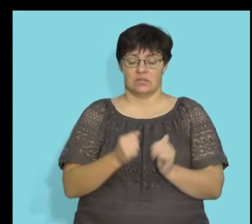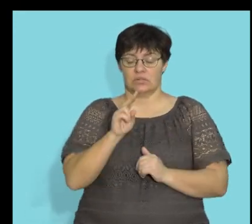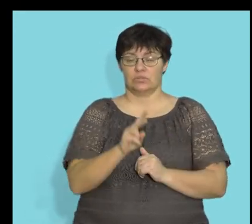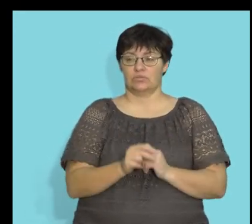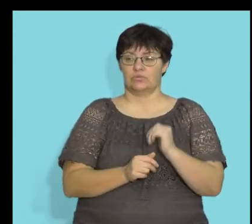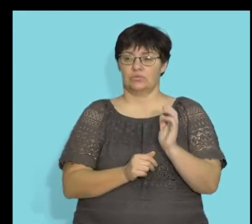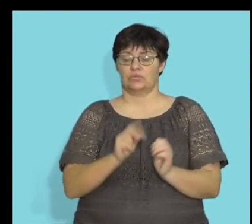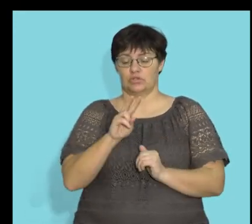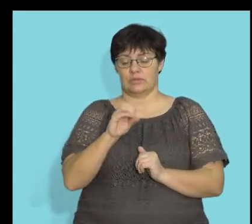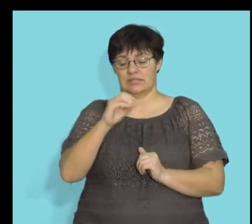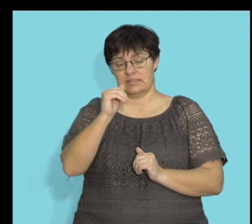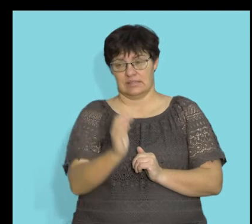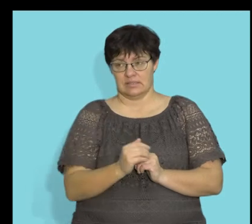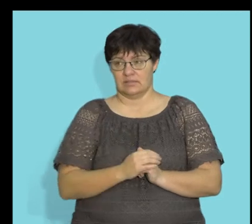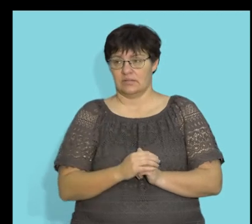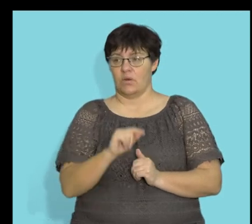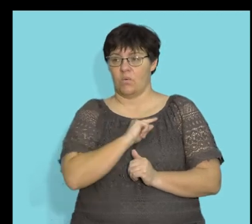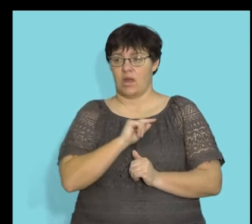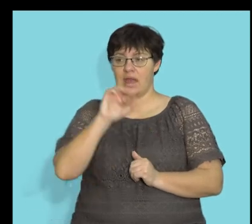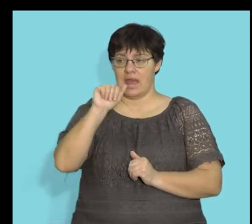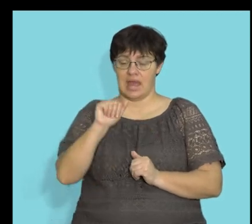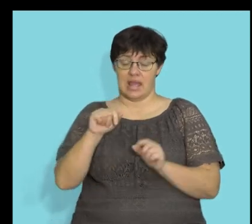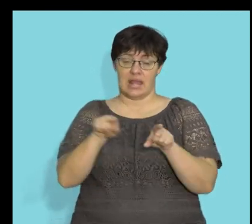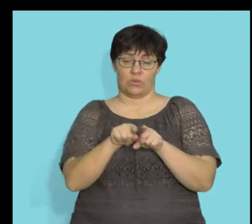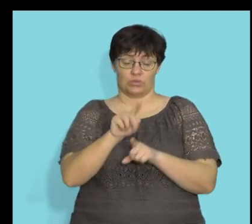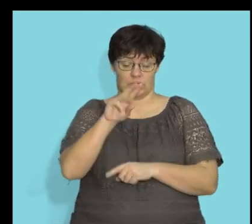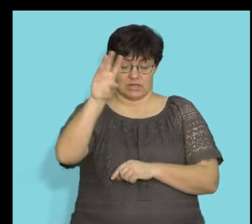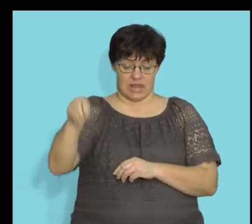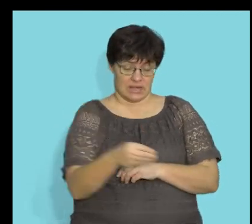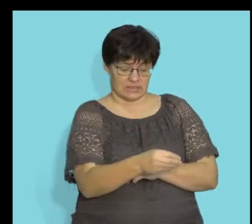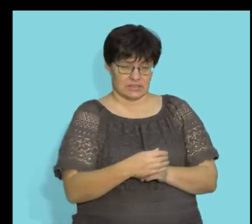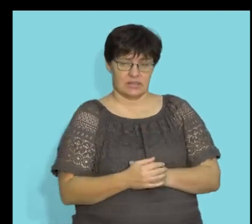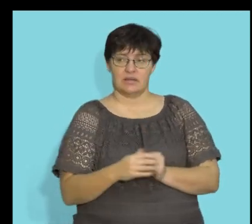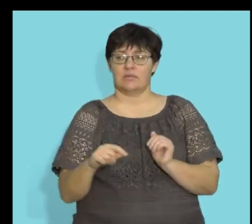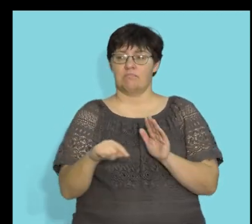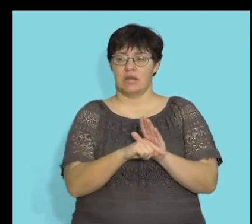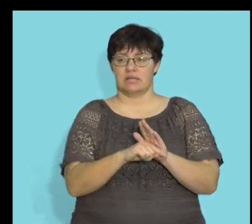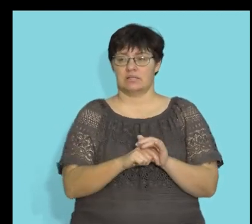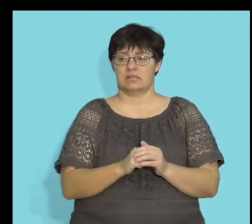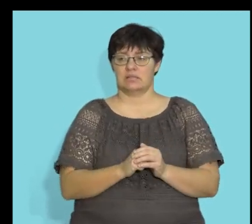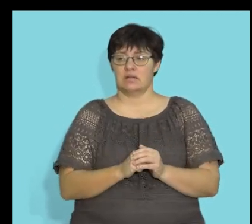times 20, because I'm substituting in a is equal to 20,